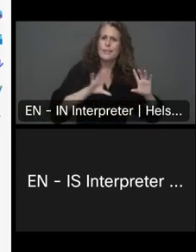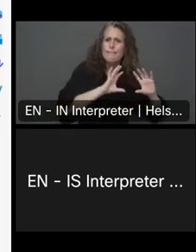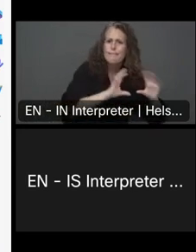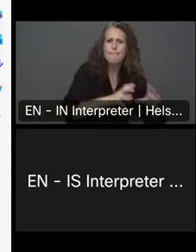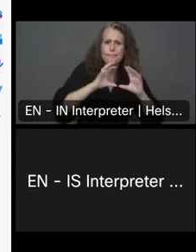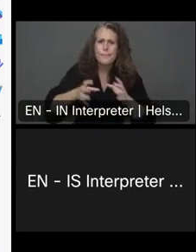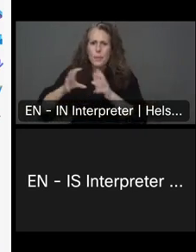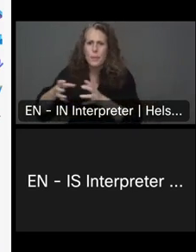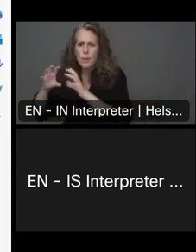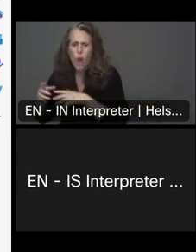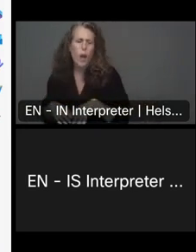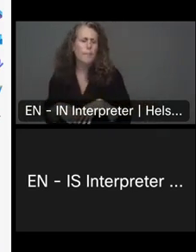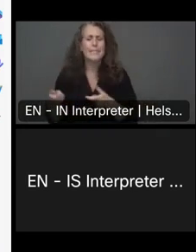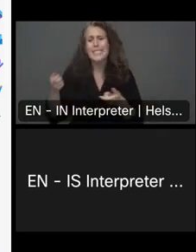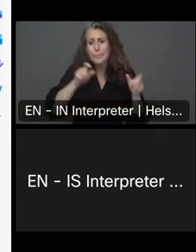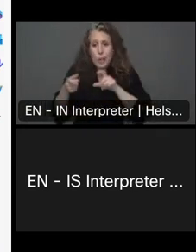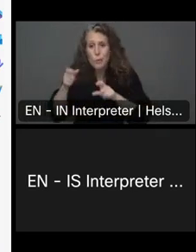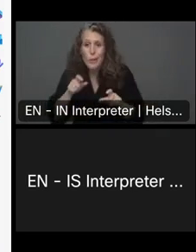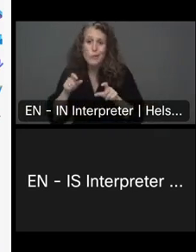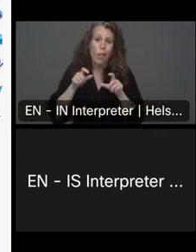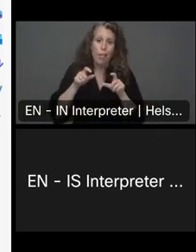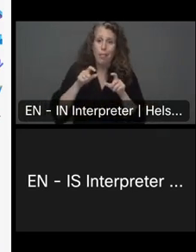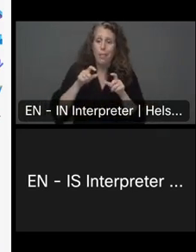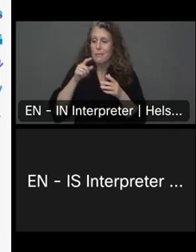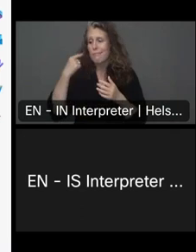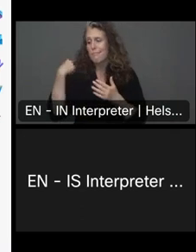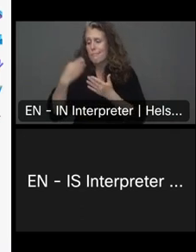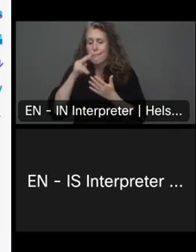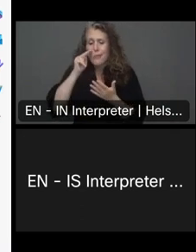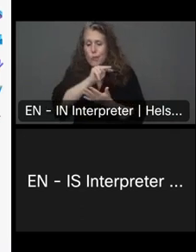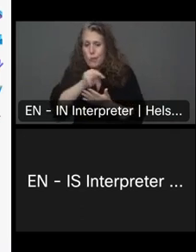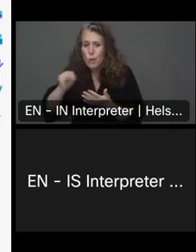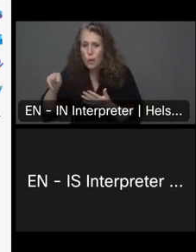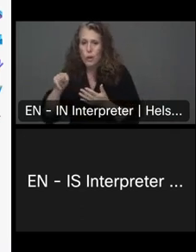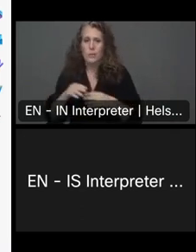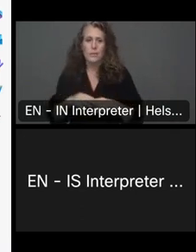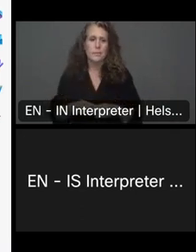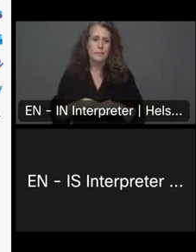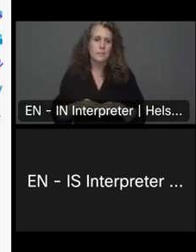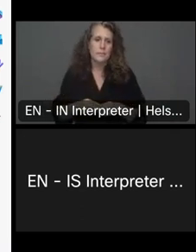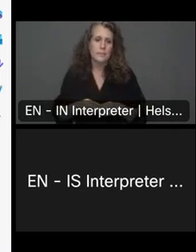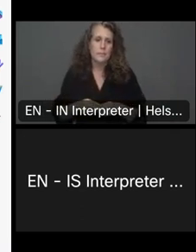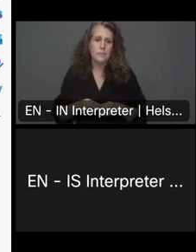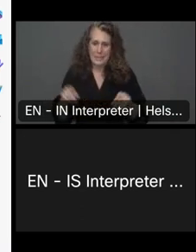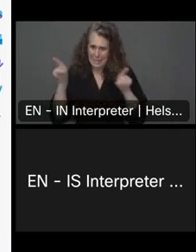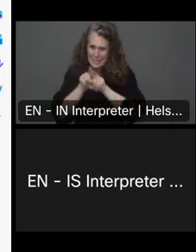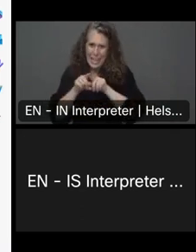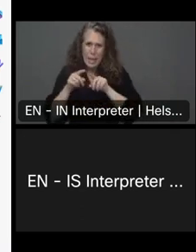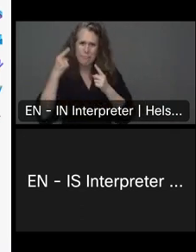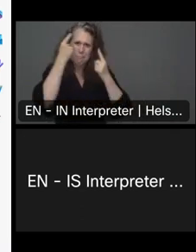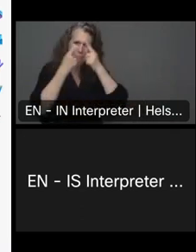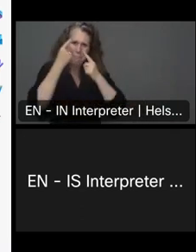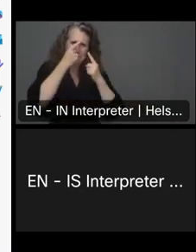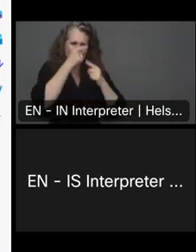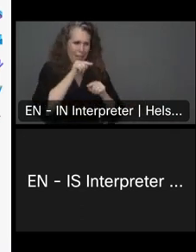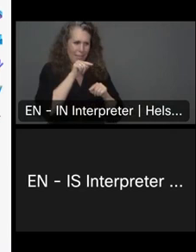and experimental resources has focused on this interplay of complexity and cost, as in these